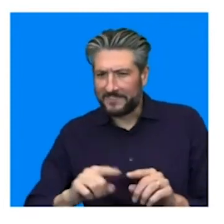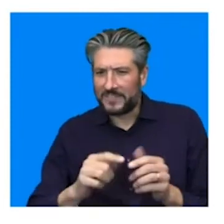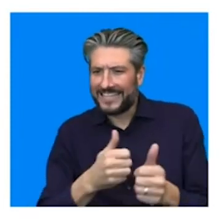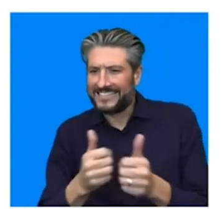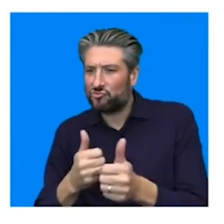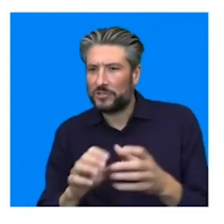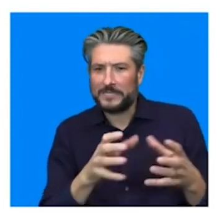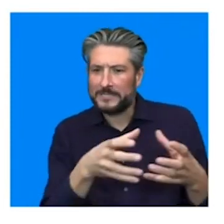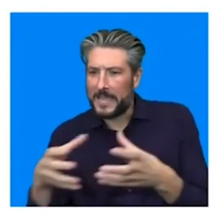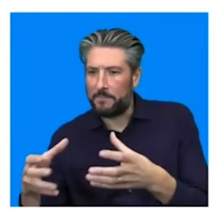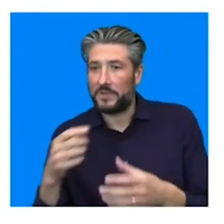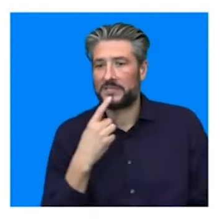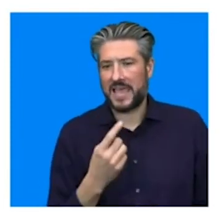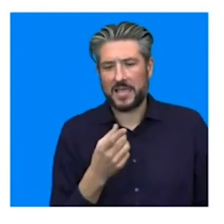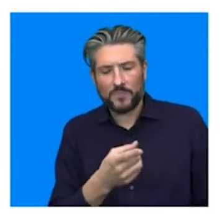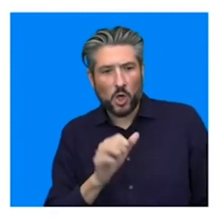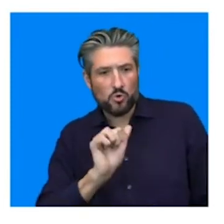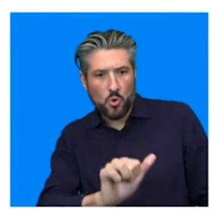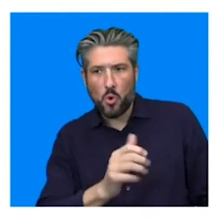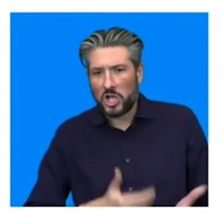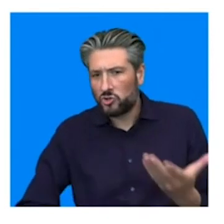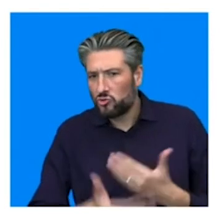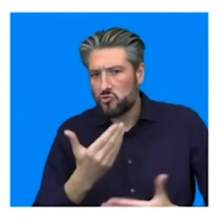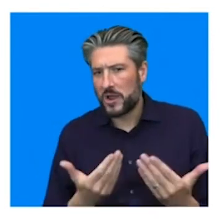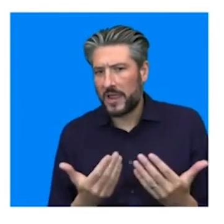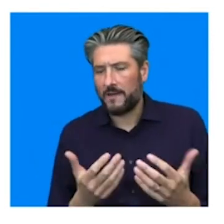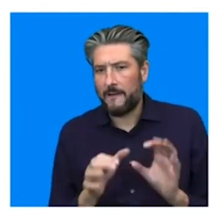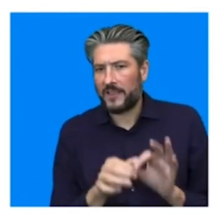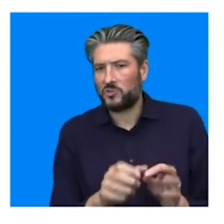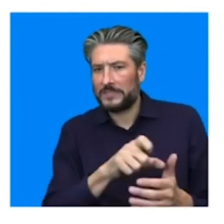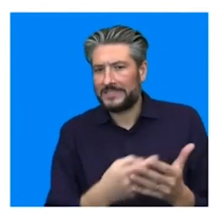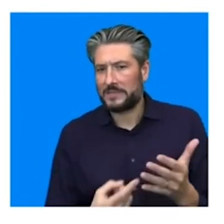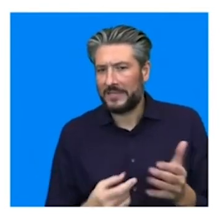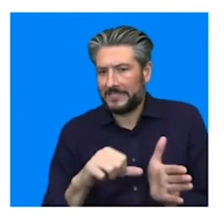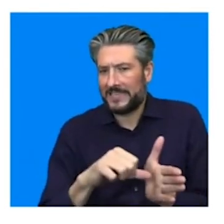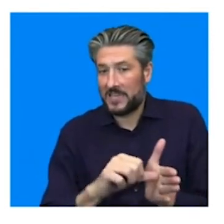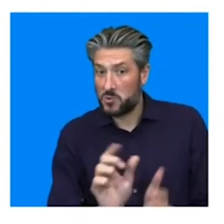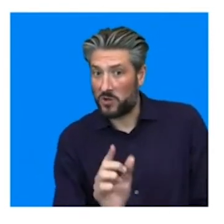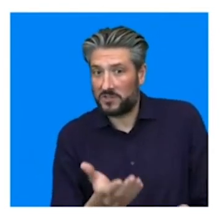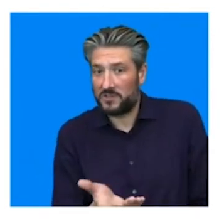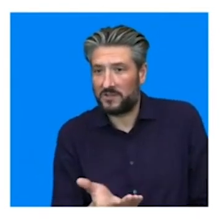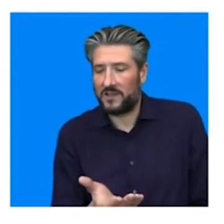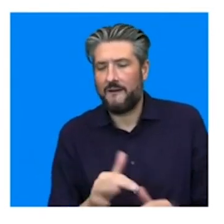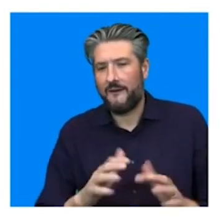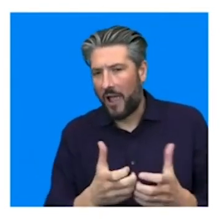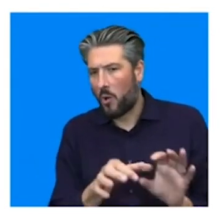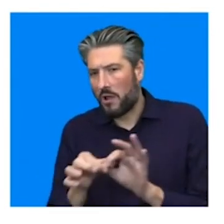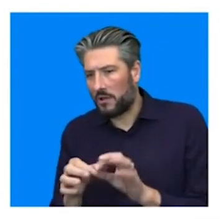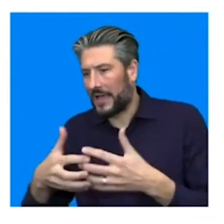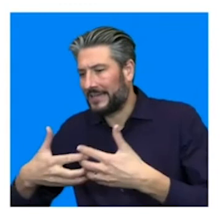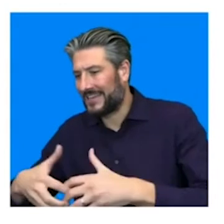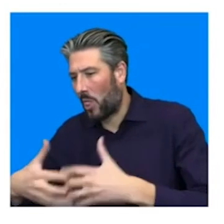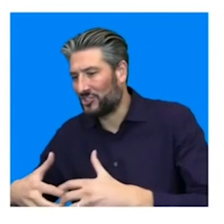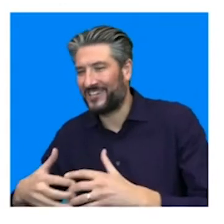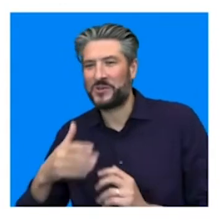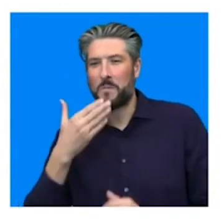disability exclusion story in those industries and how can we go and address it with technology? So as you build, I mean, keep me posted. I'd love you to